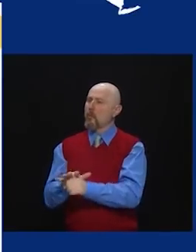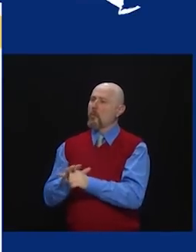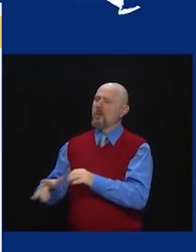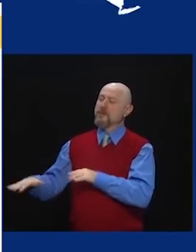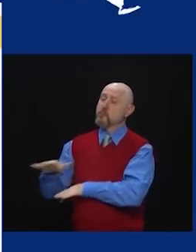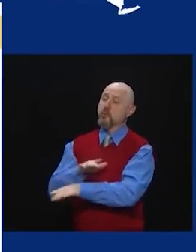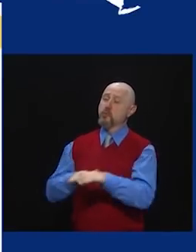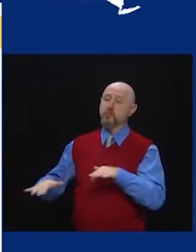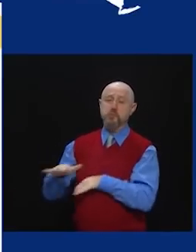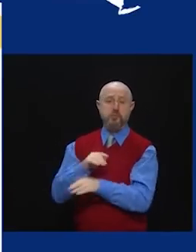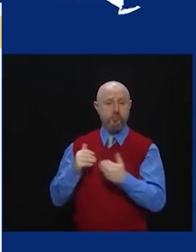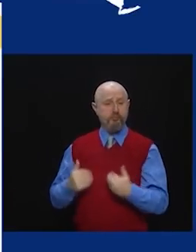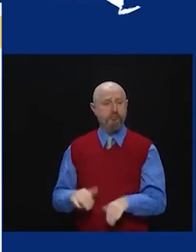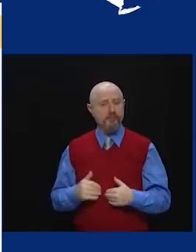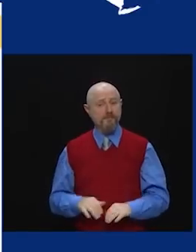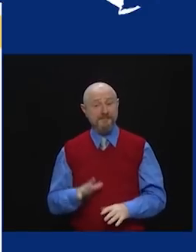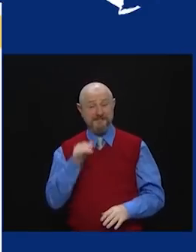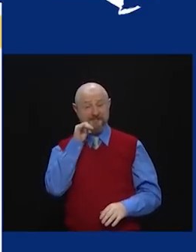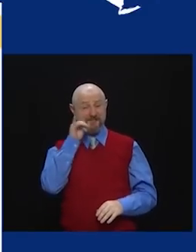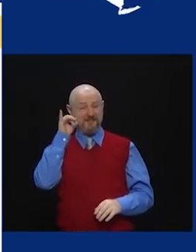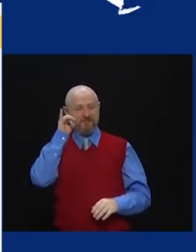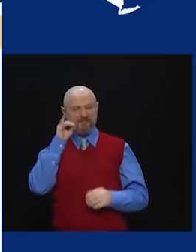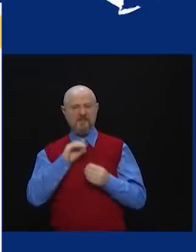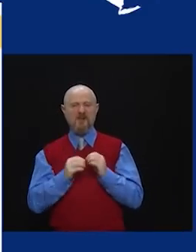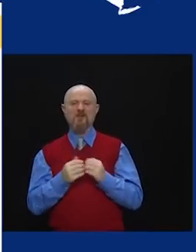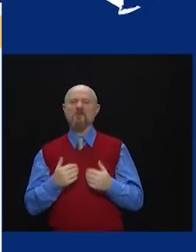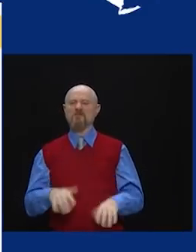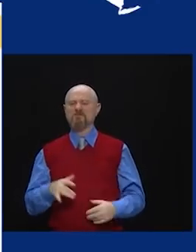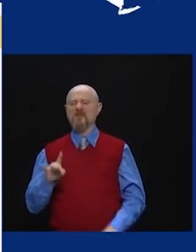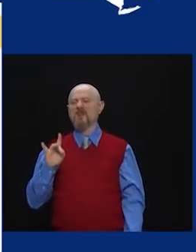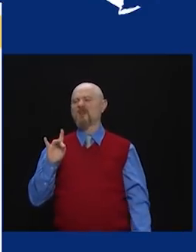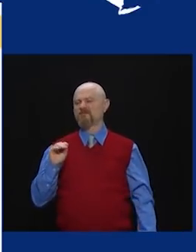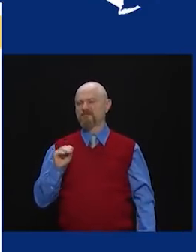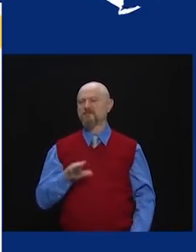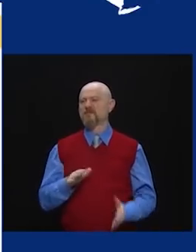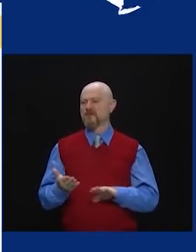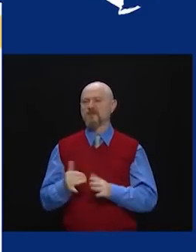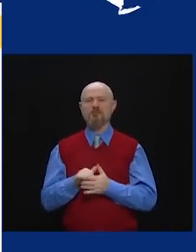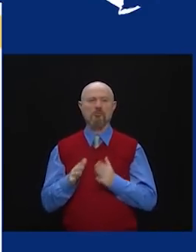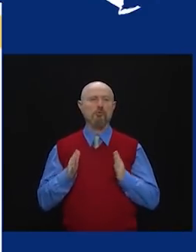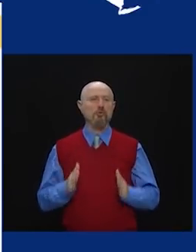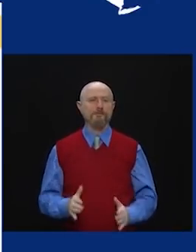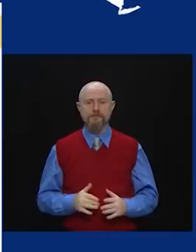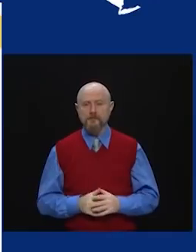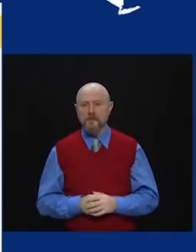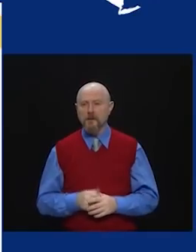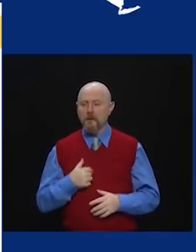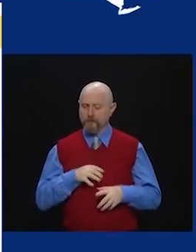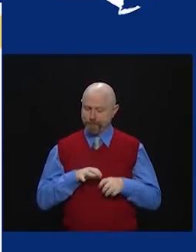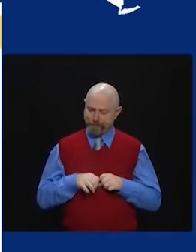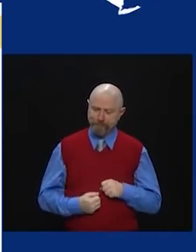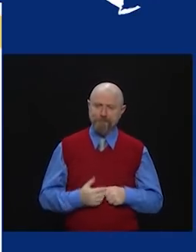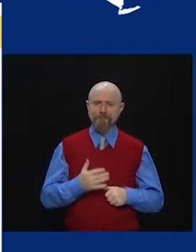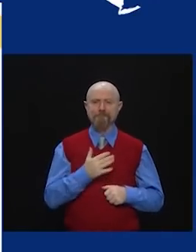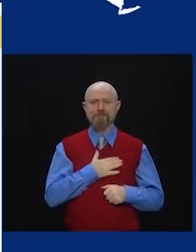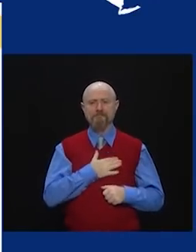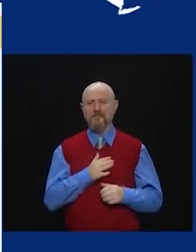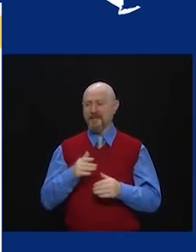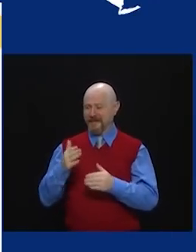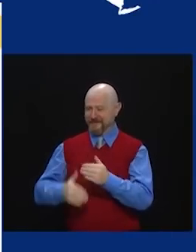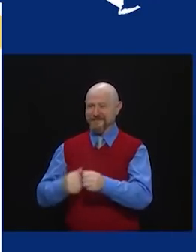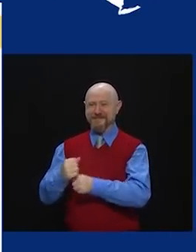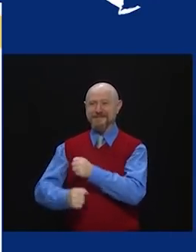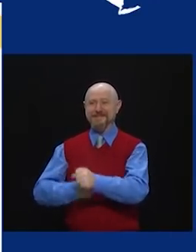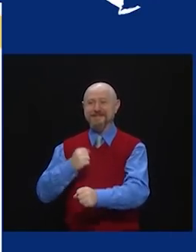Yorkers, closing out a very tumultuous, challenging year for all families, but particularly the families that had to say goodbye to someone they cared